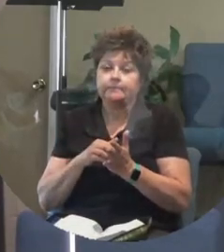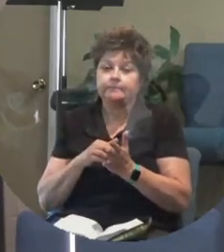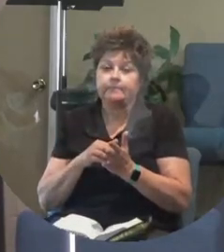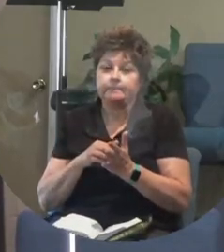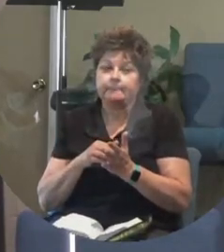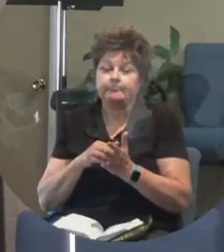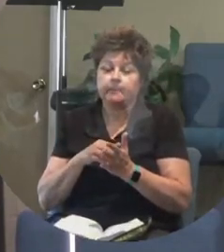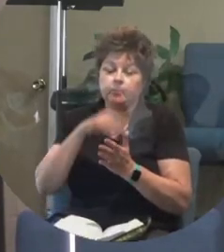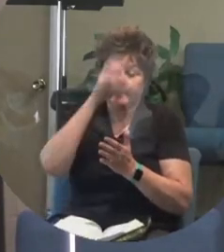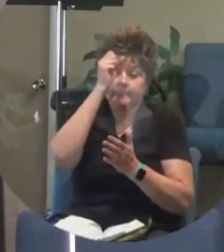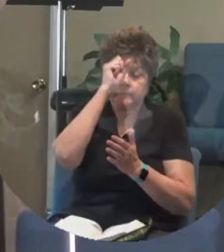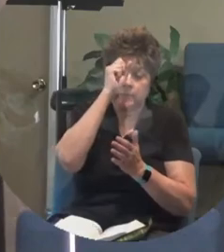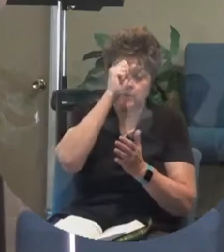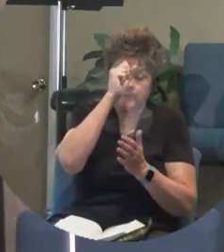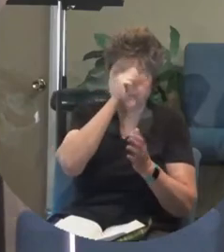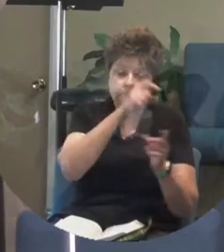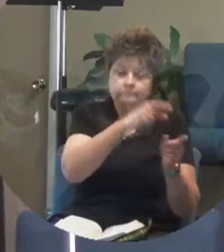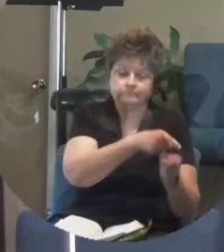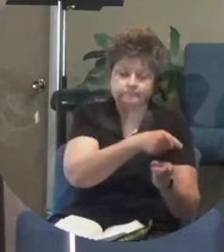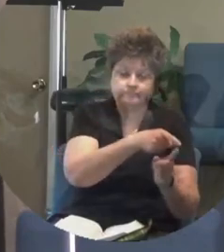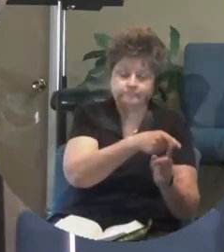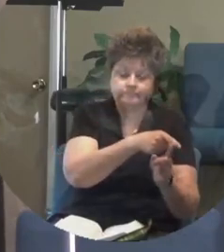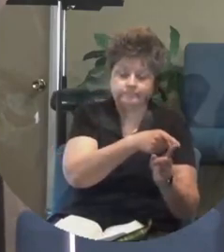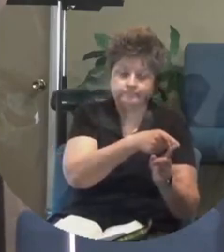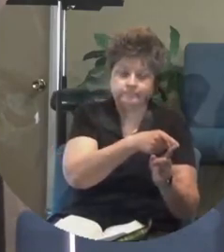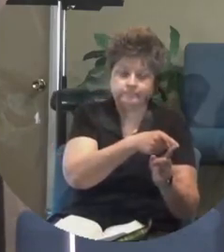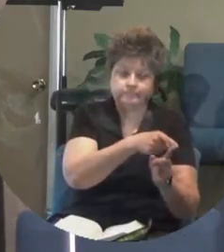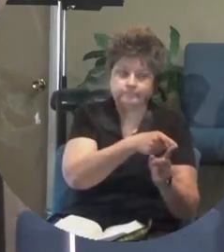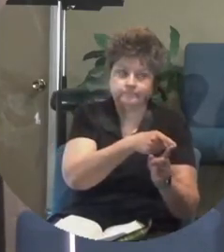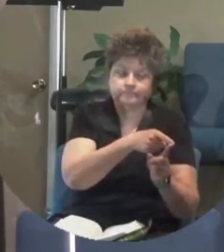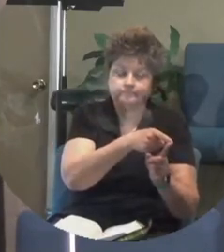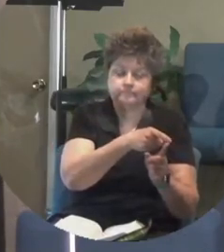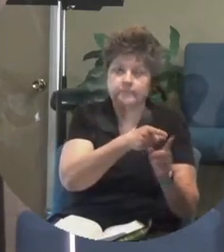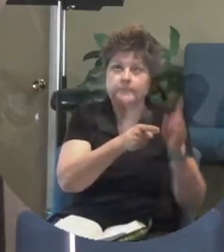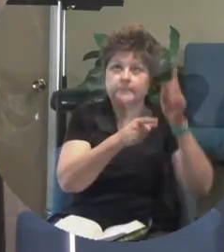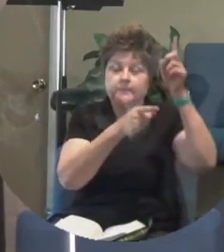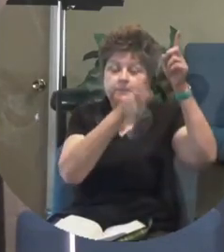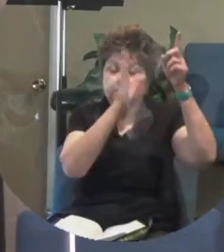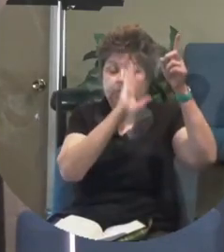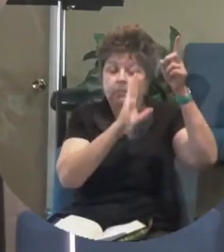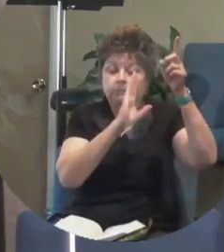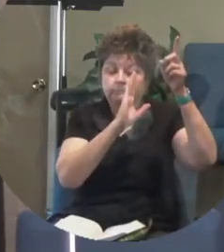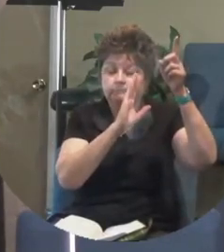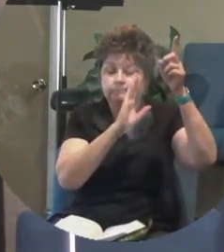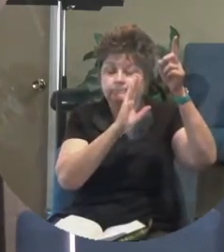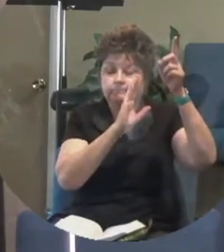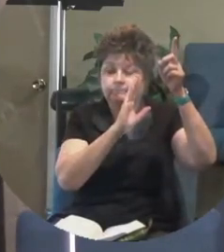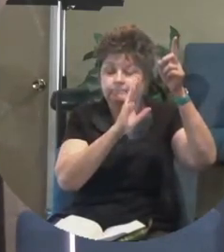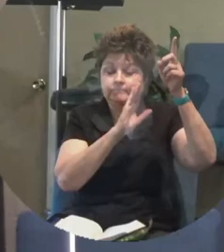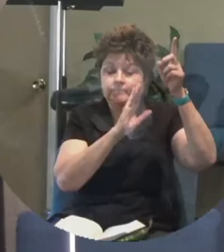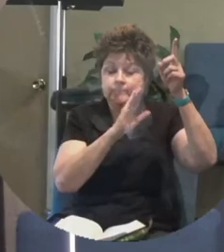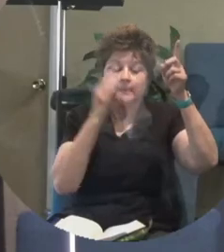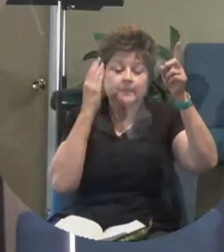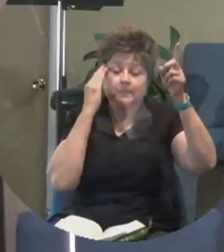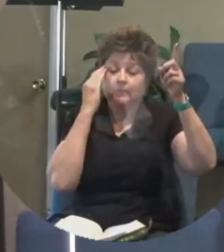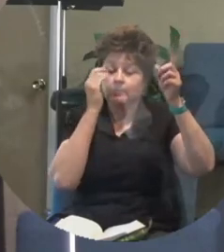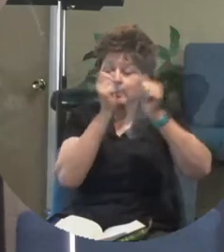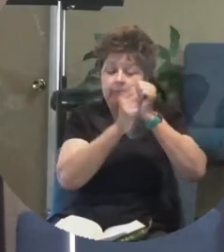Here's Solomon. Here's Solomon. Here's God. Okay, God is all, right? He knows it all.